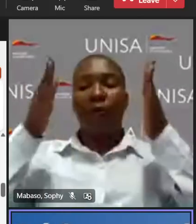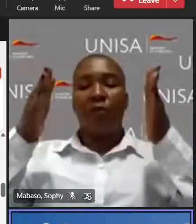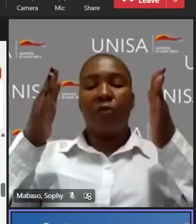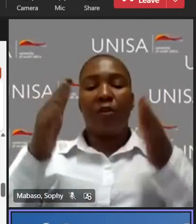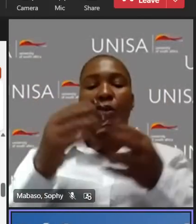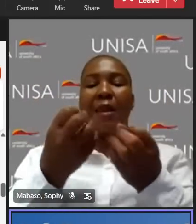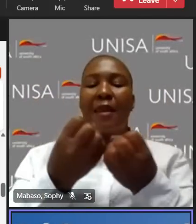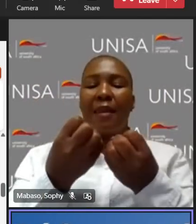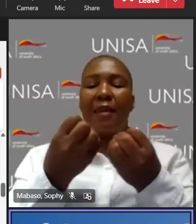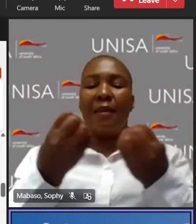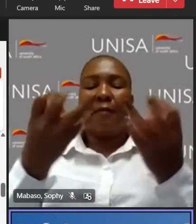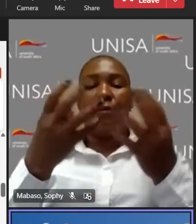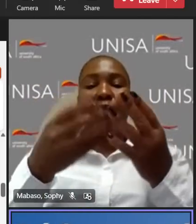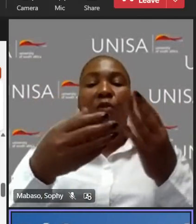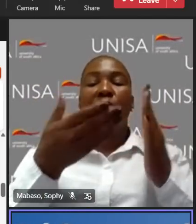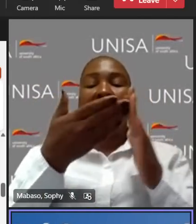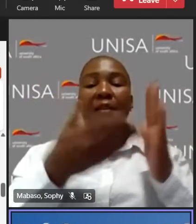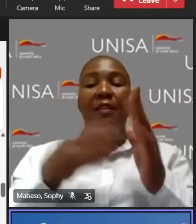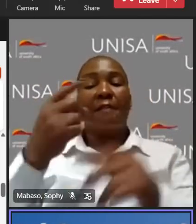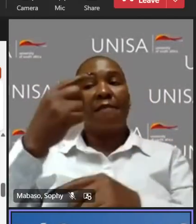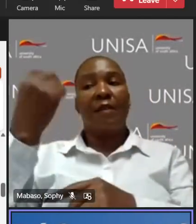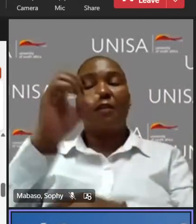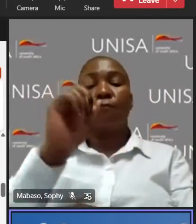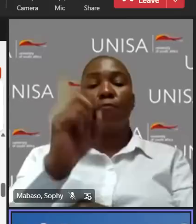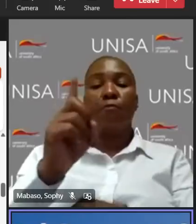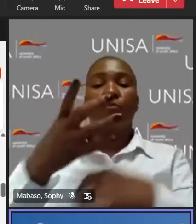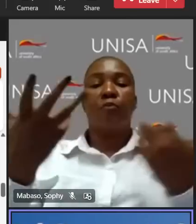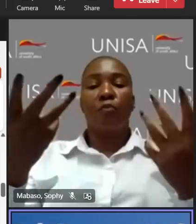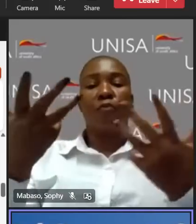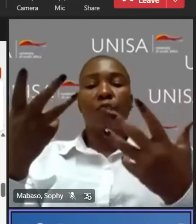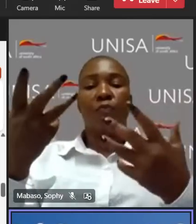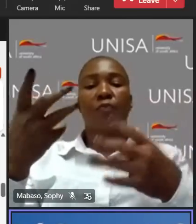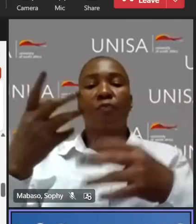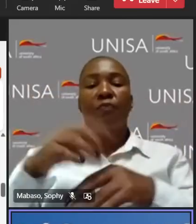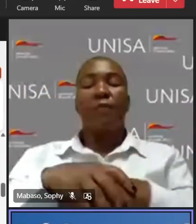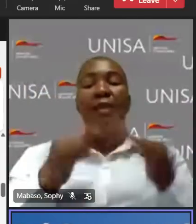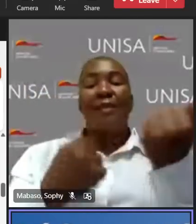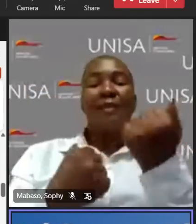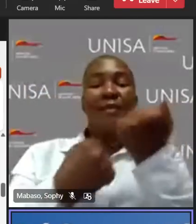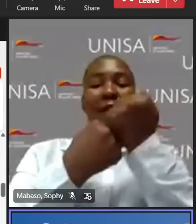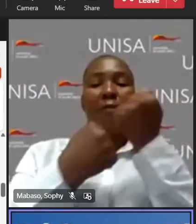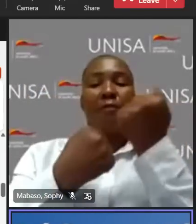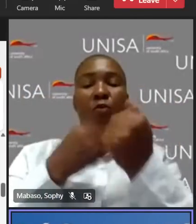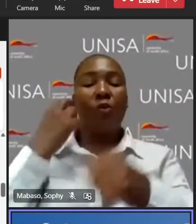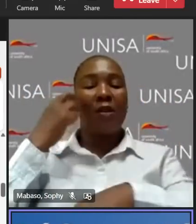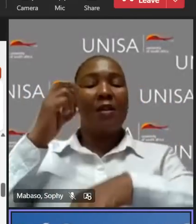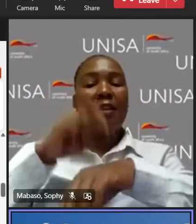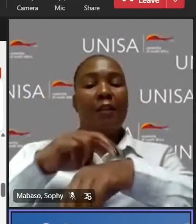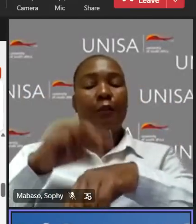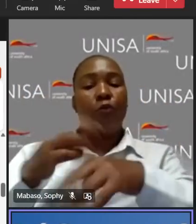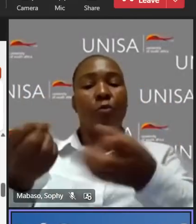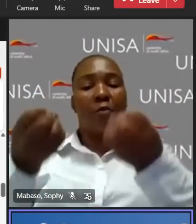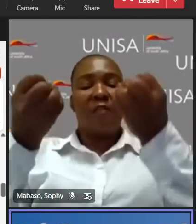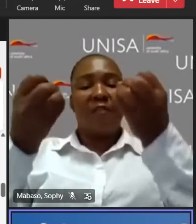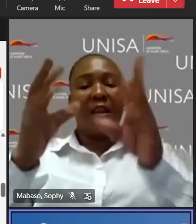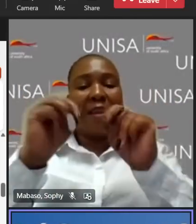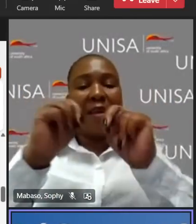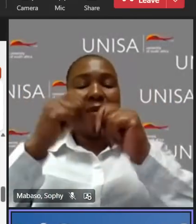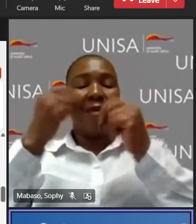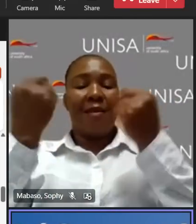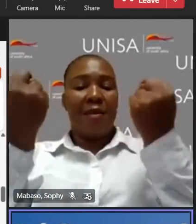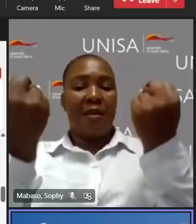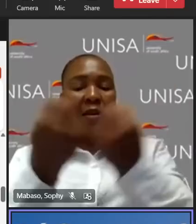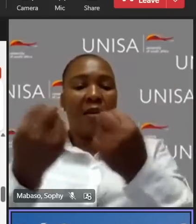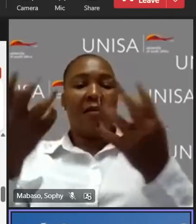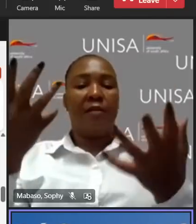number of things. The first one is the support that we need to provide to the national